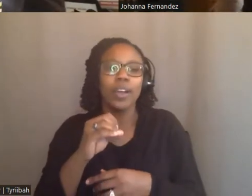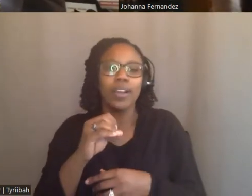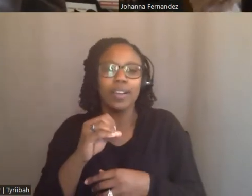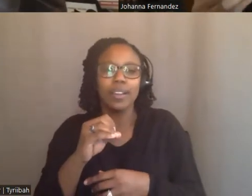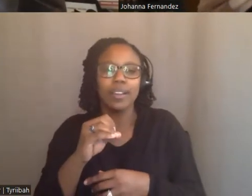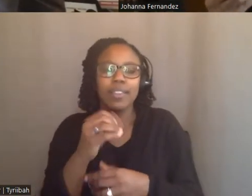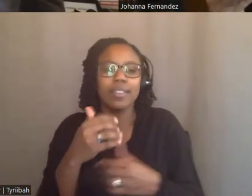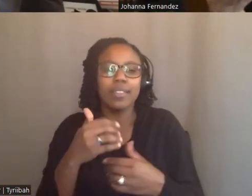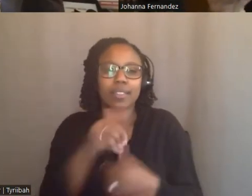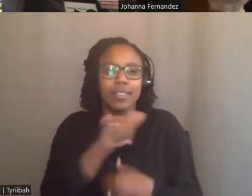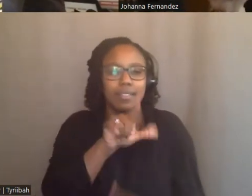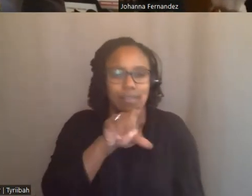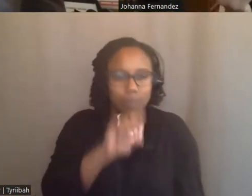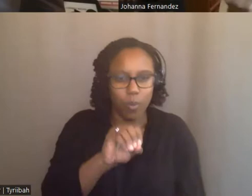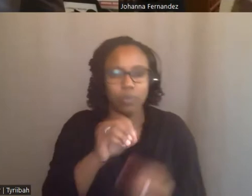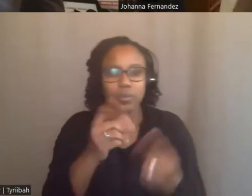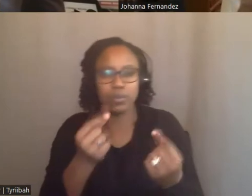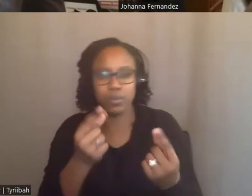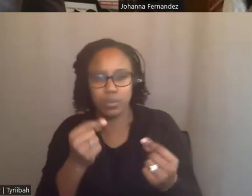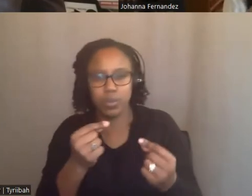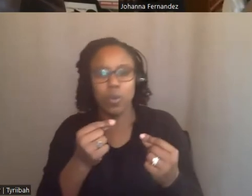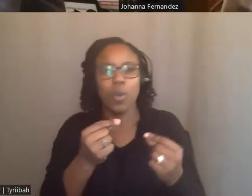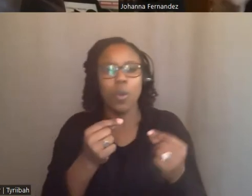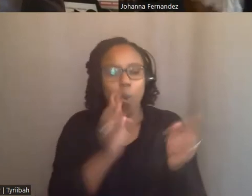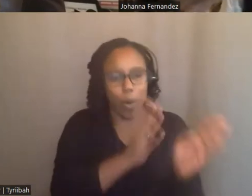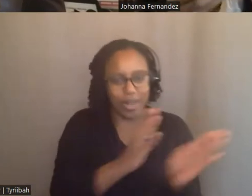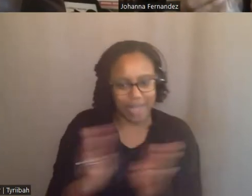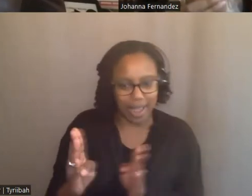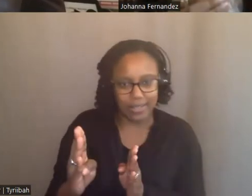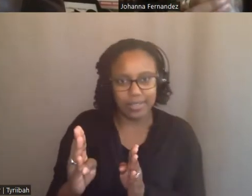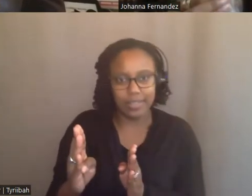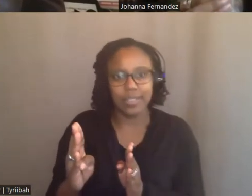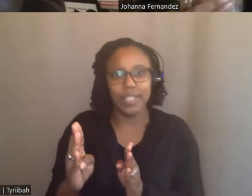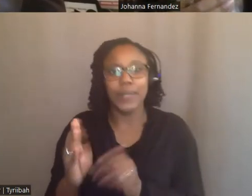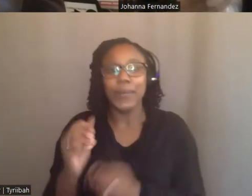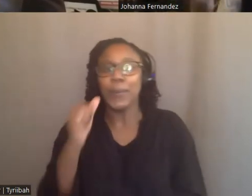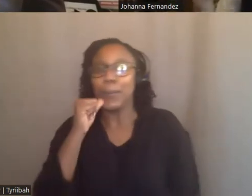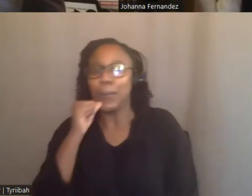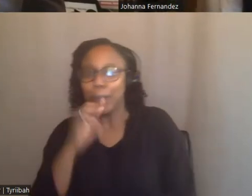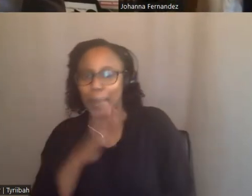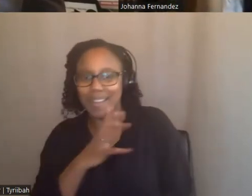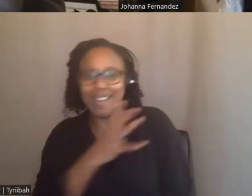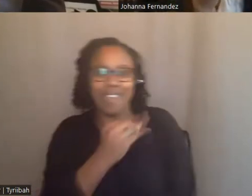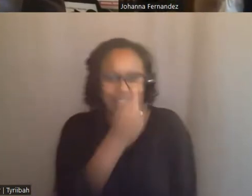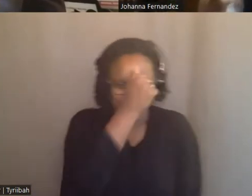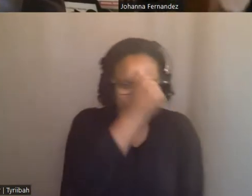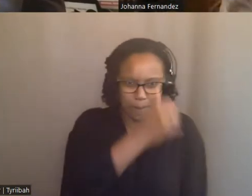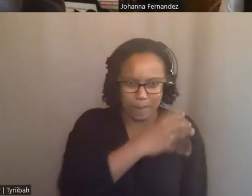Lords then organizes both women's and men's caucuses